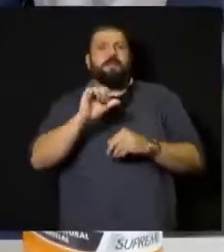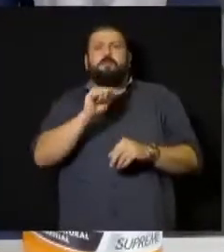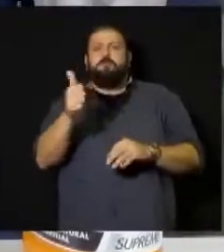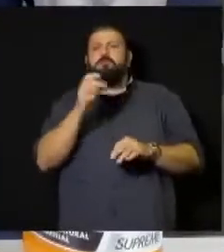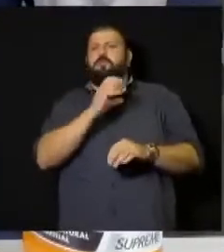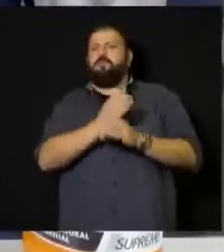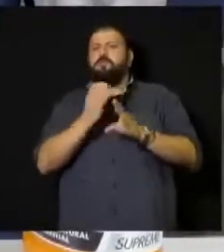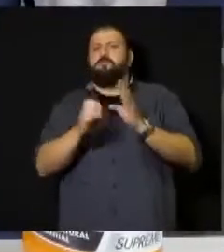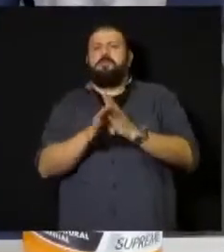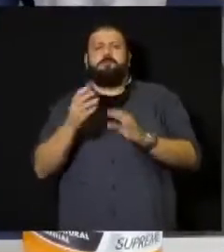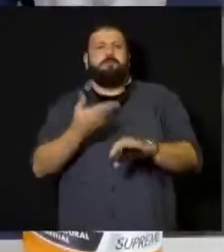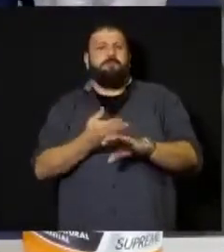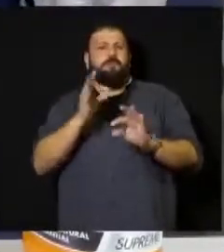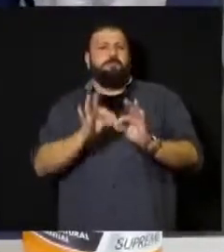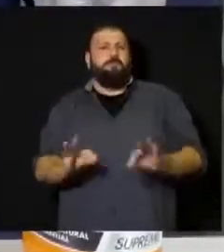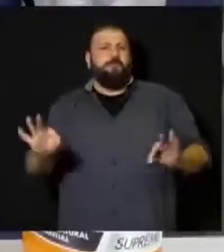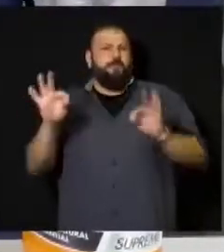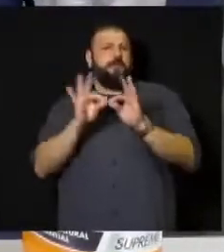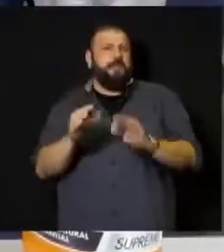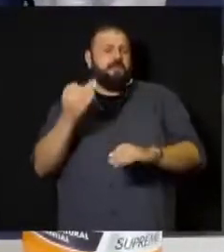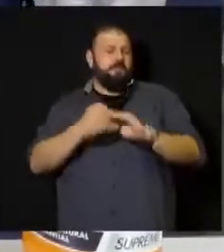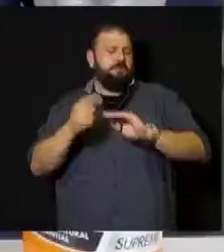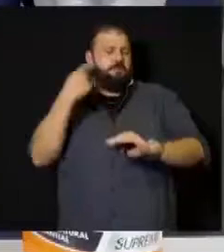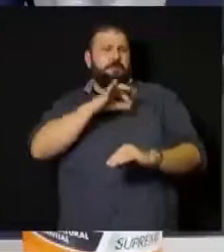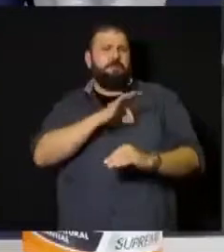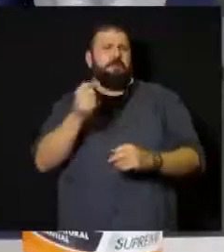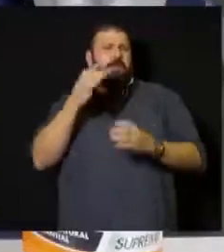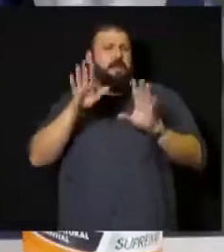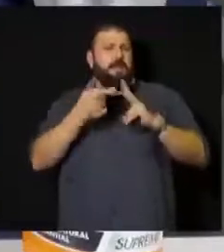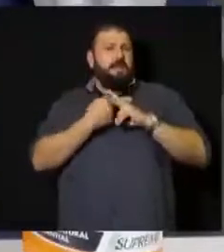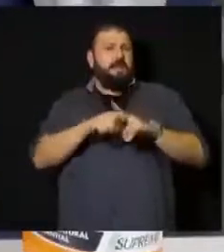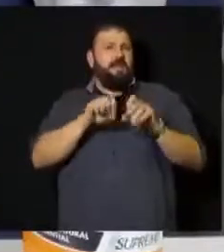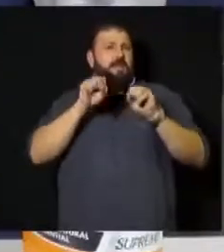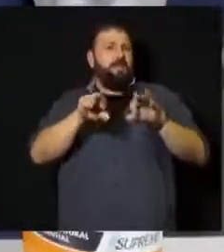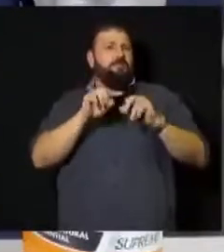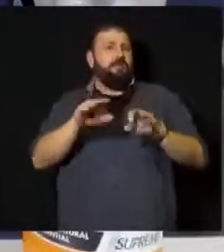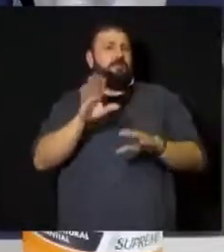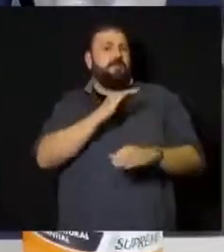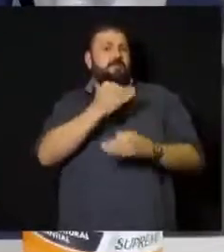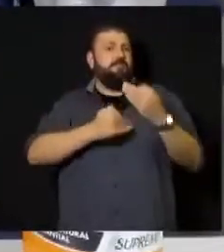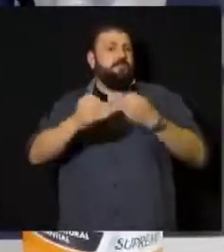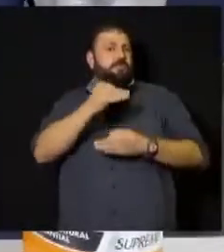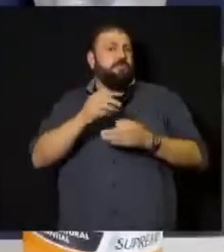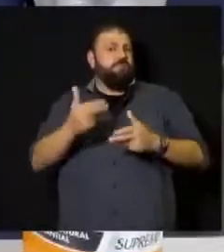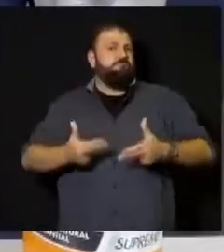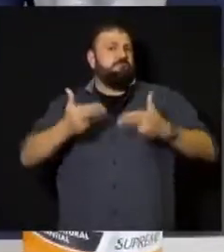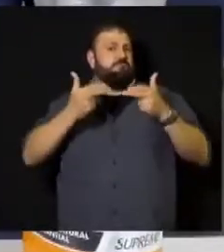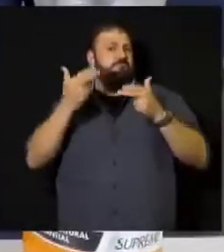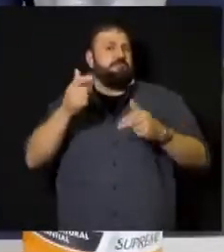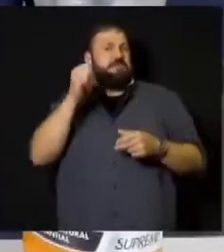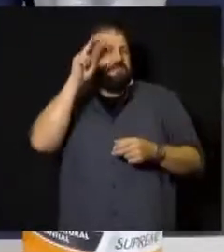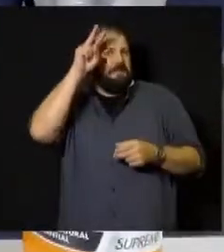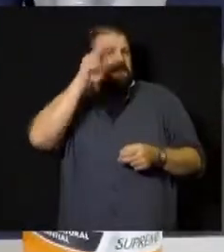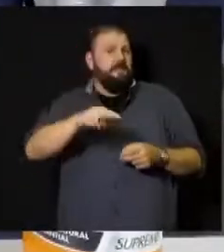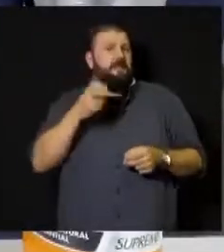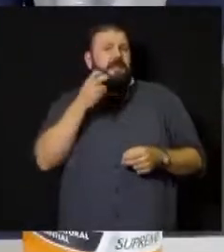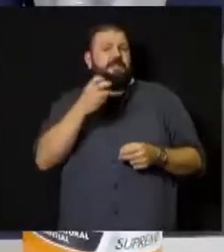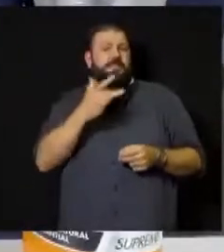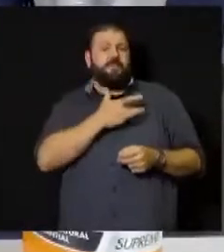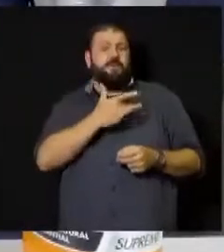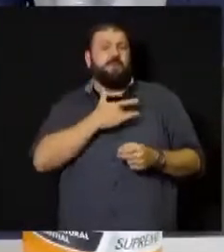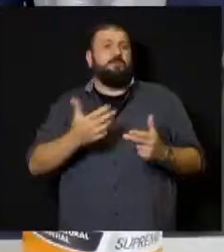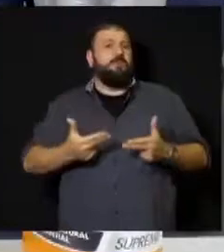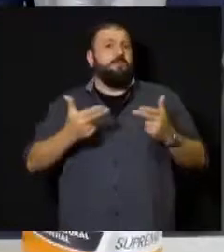something important is within what we do in the office or business center, let's note that this is the heart